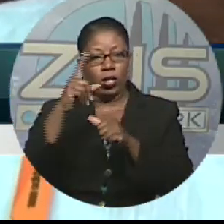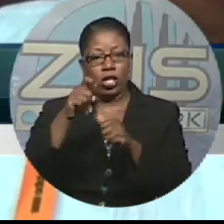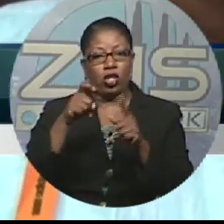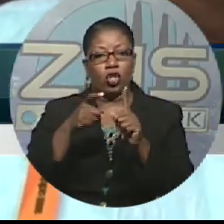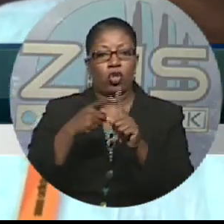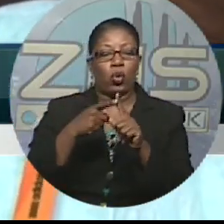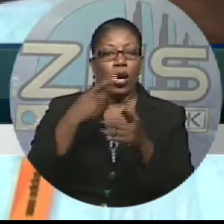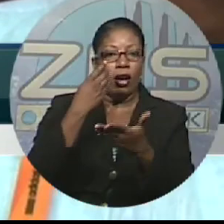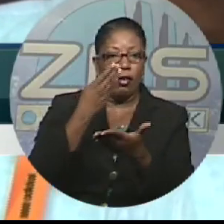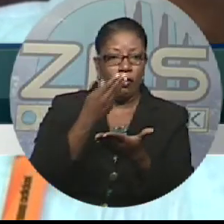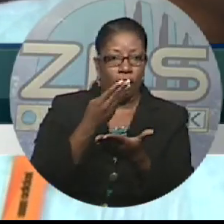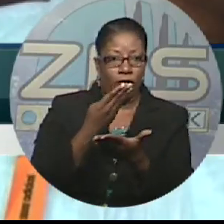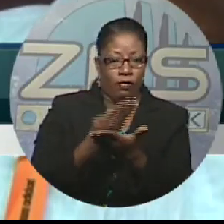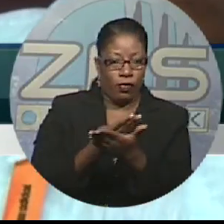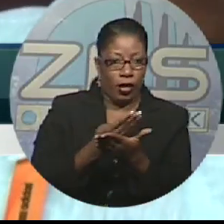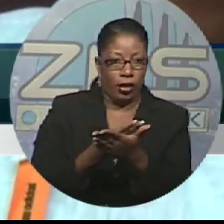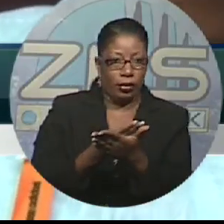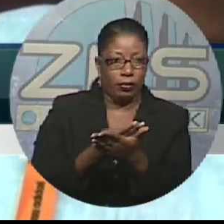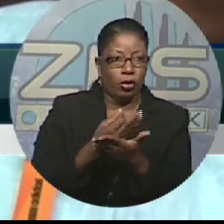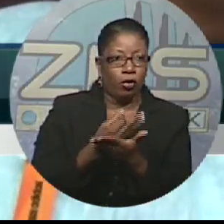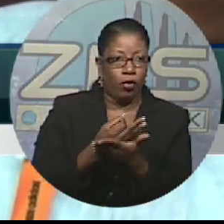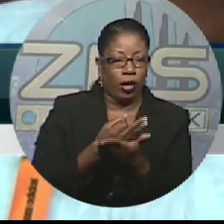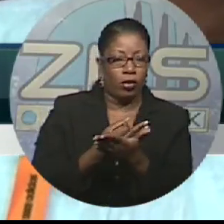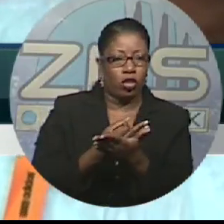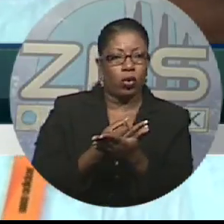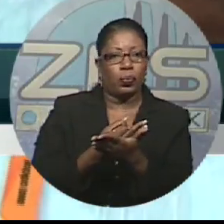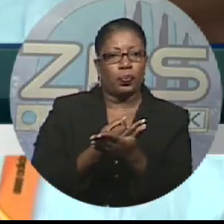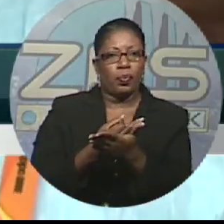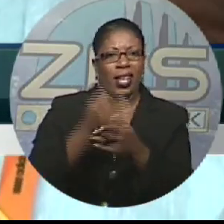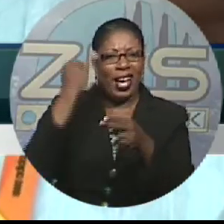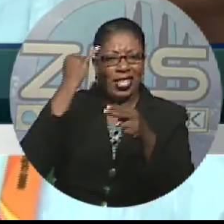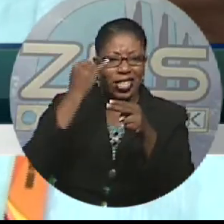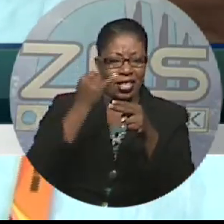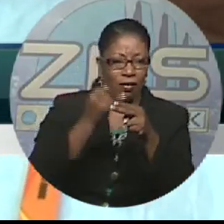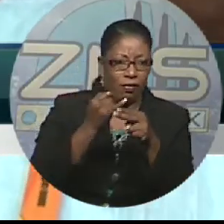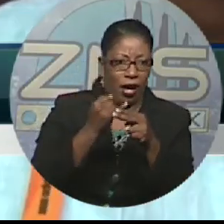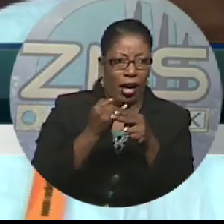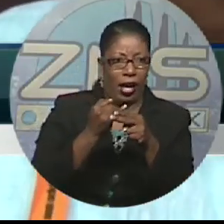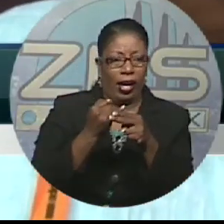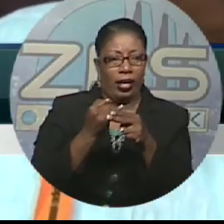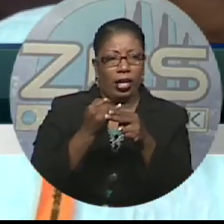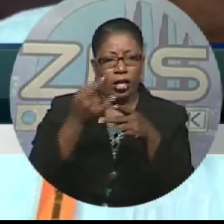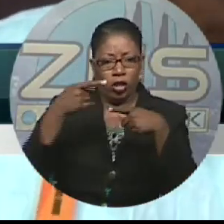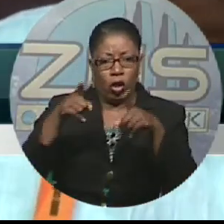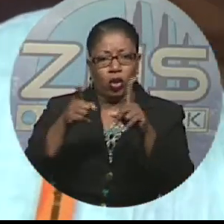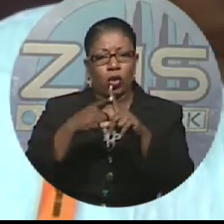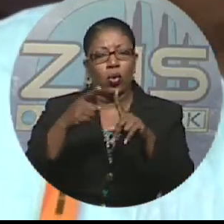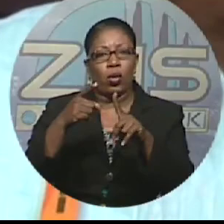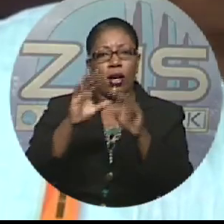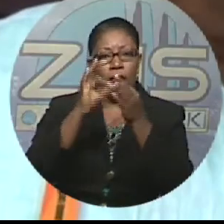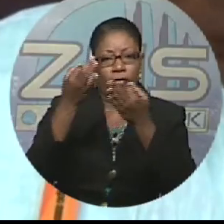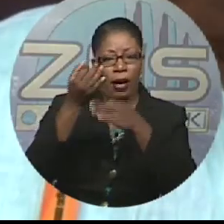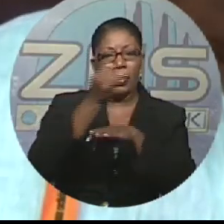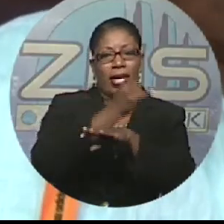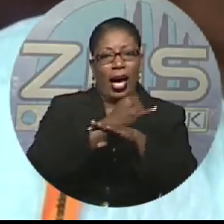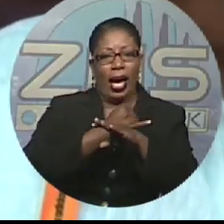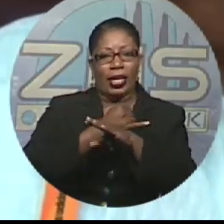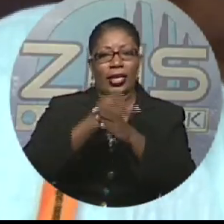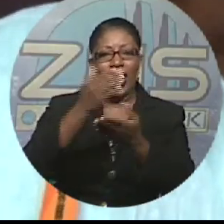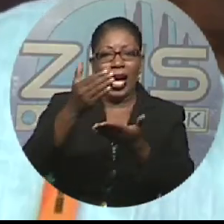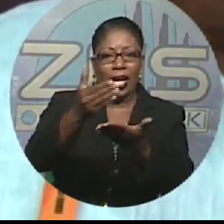to identify in the islands of the Bahamas, throughout these islands, some of the very